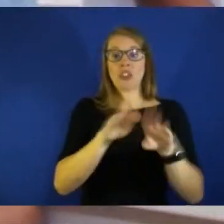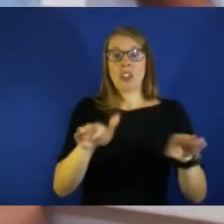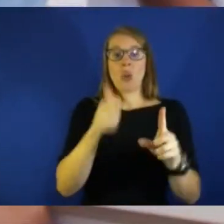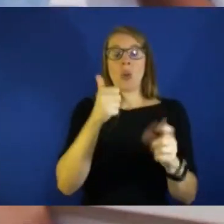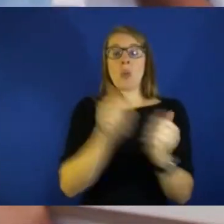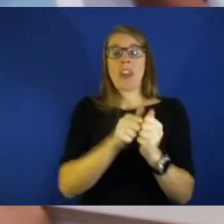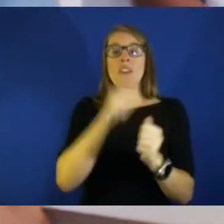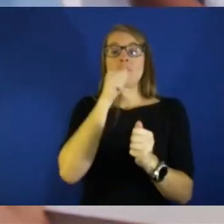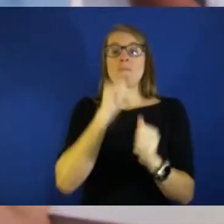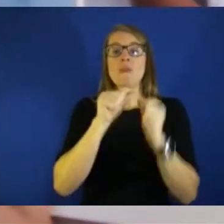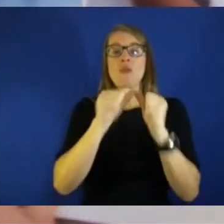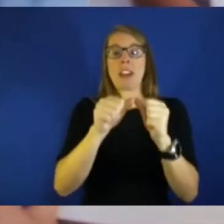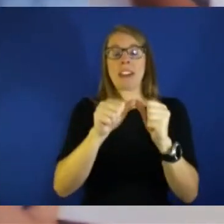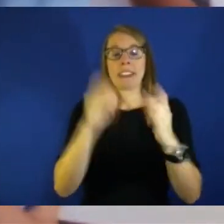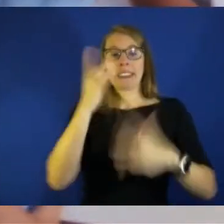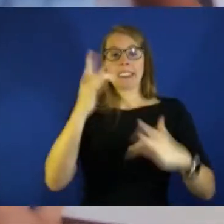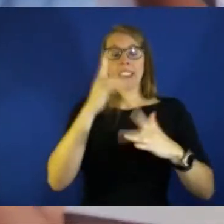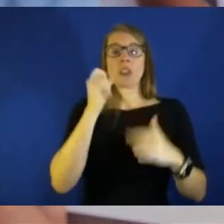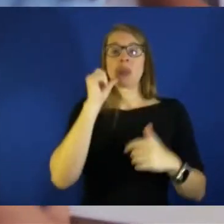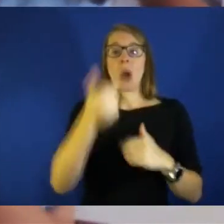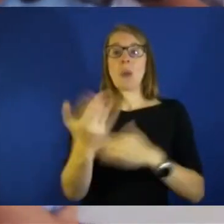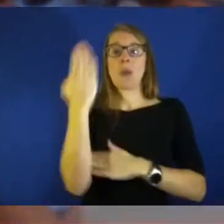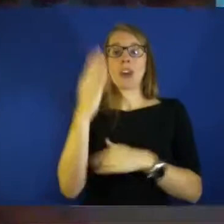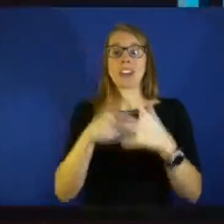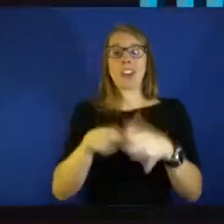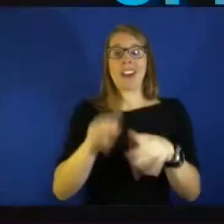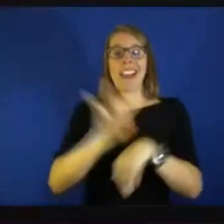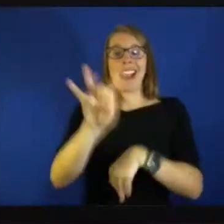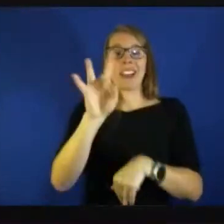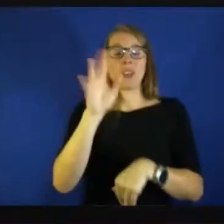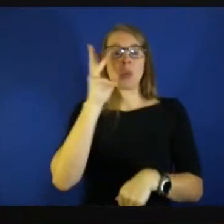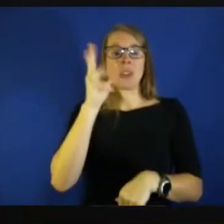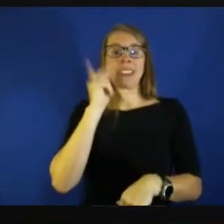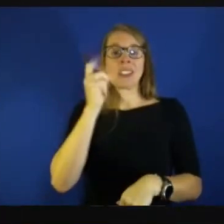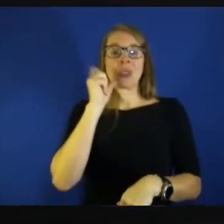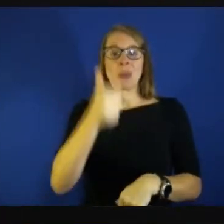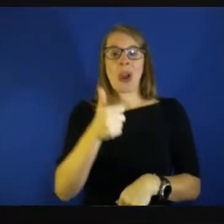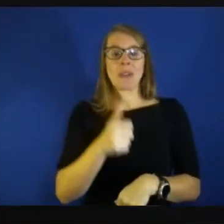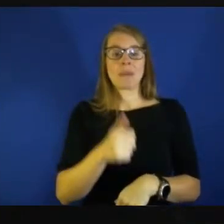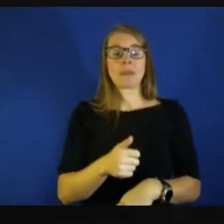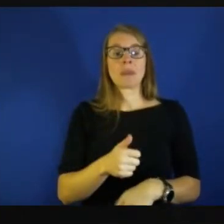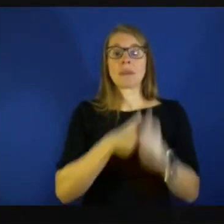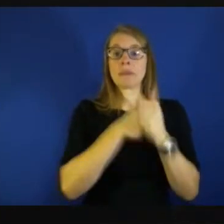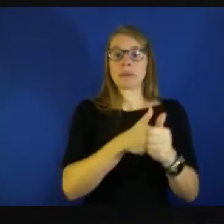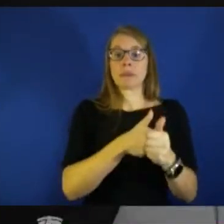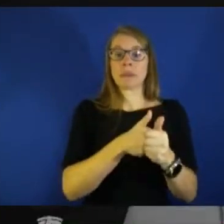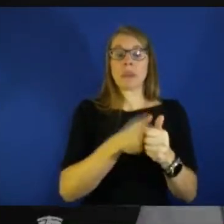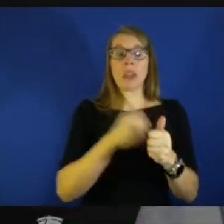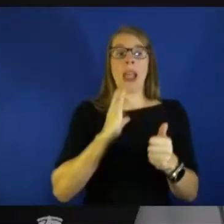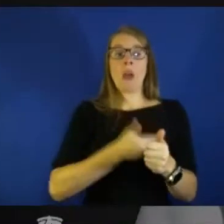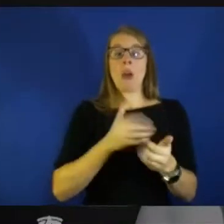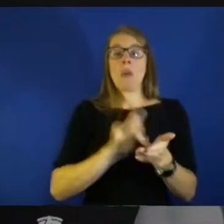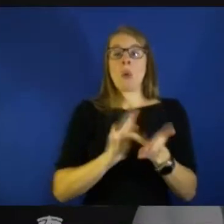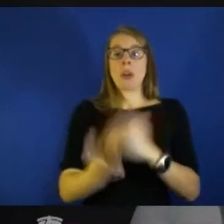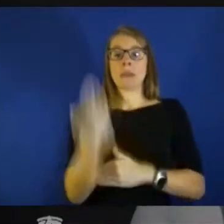morning, starting at 8. Have a great day. We will see you then. Subscribe to our Morning Medical Update and Open